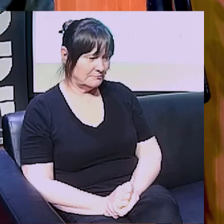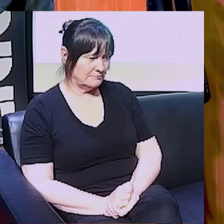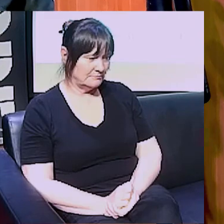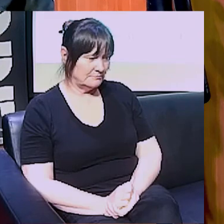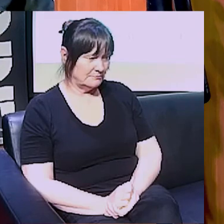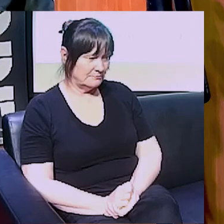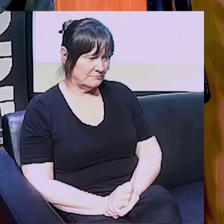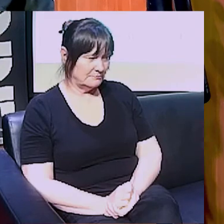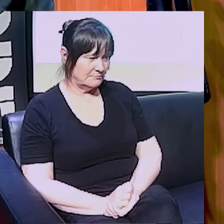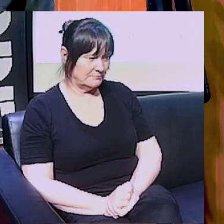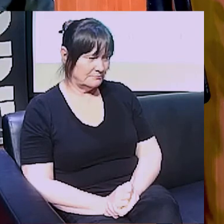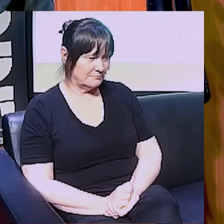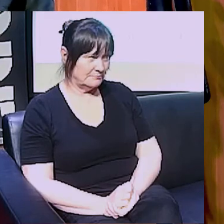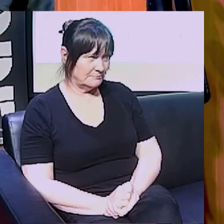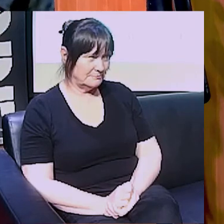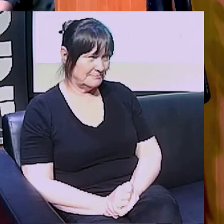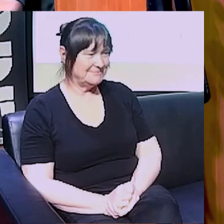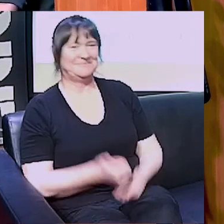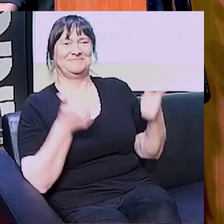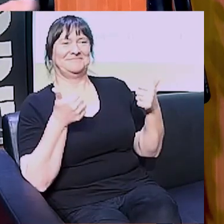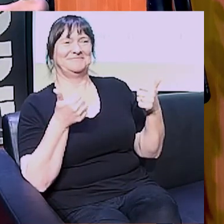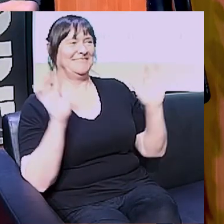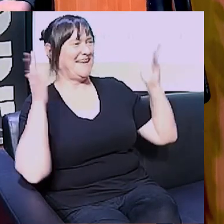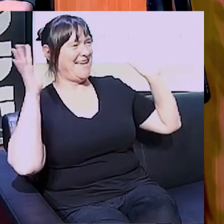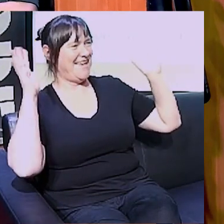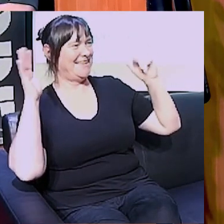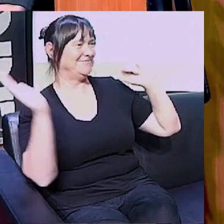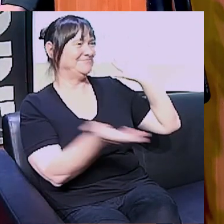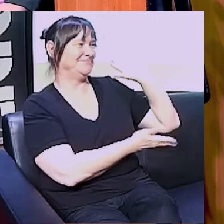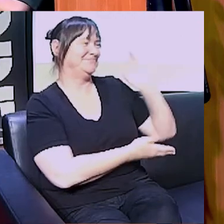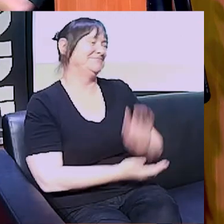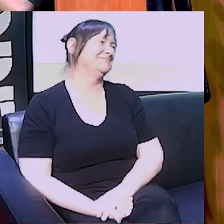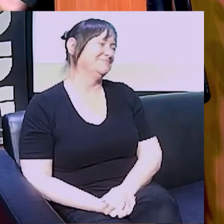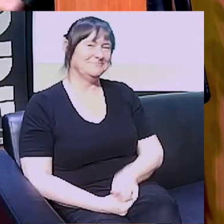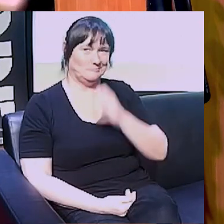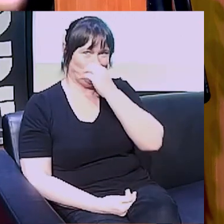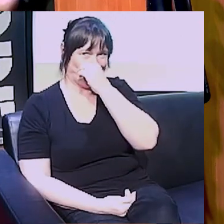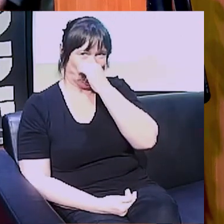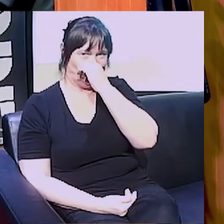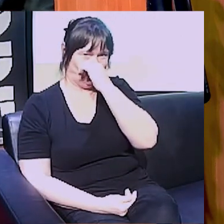ko Antony Woollams, aho. There we go. Ladies and gentlemen, Antony Woollams. Thank you.